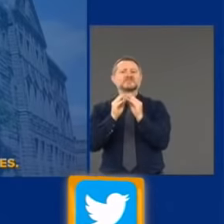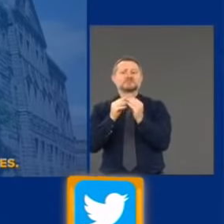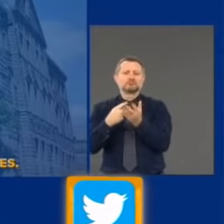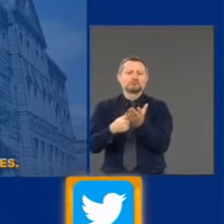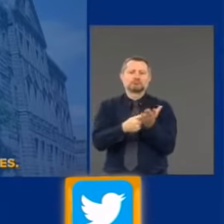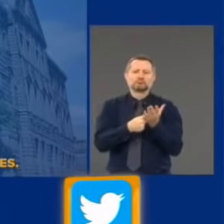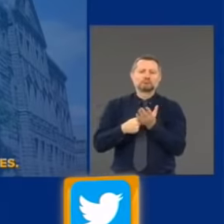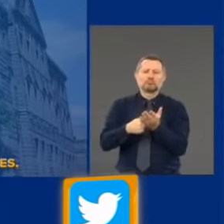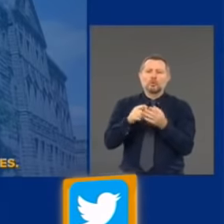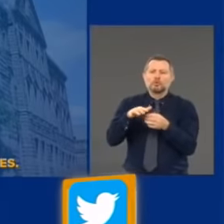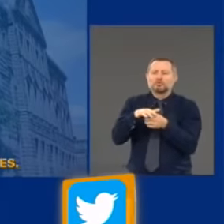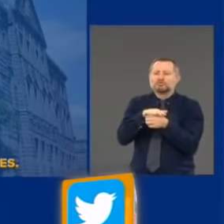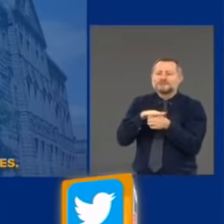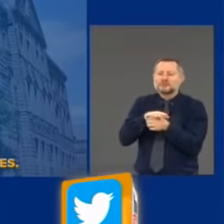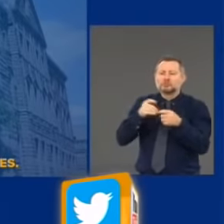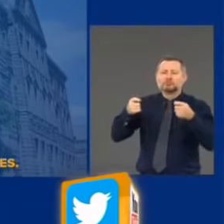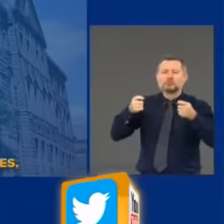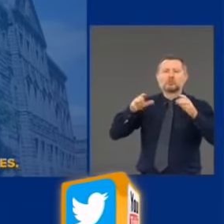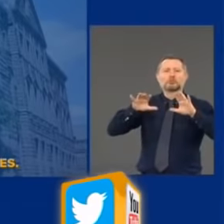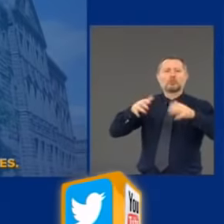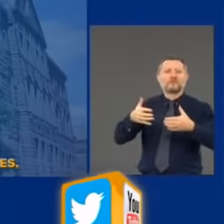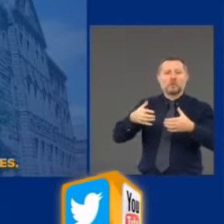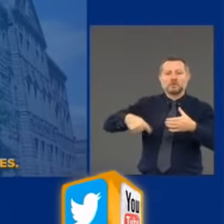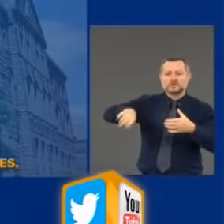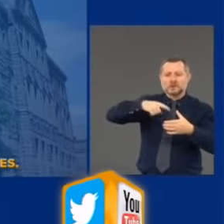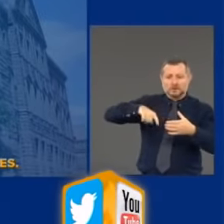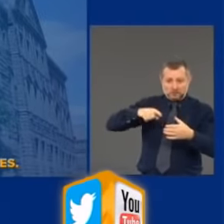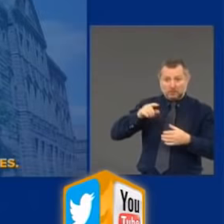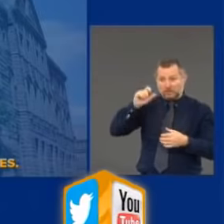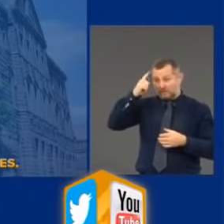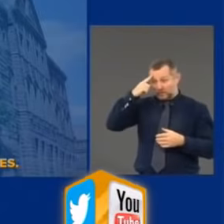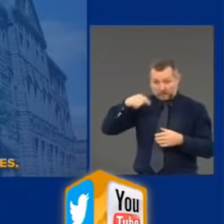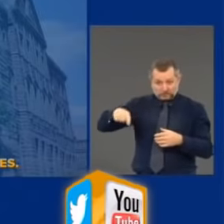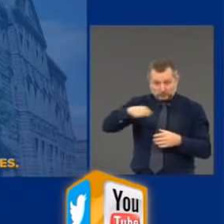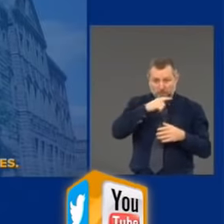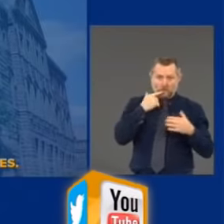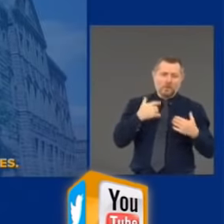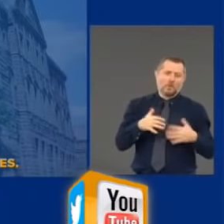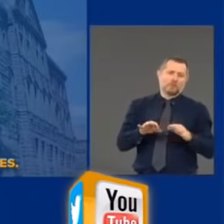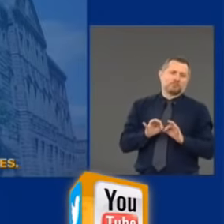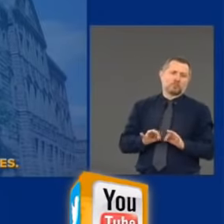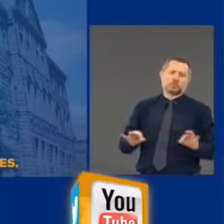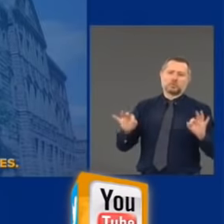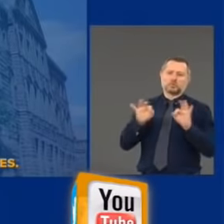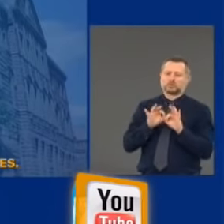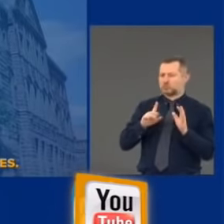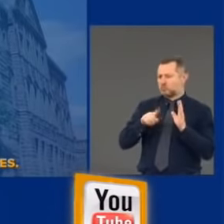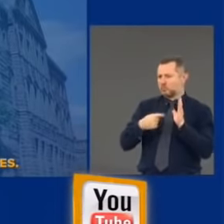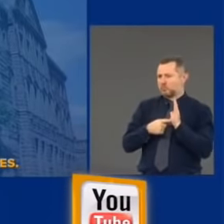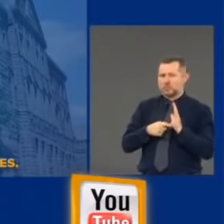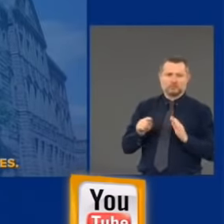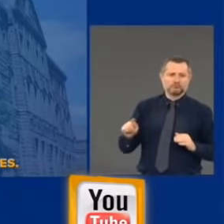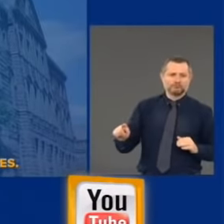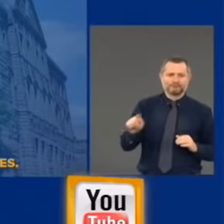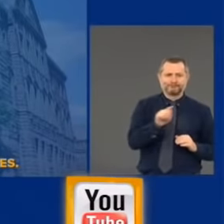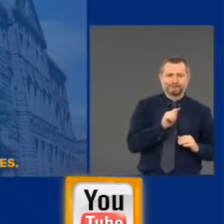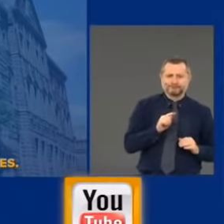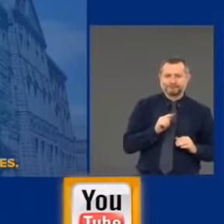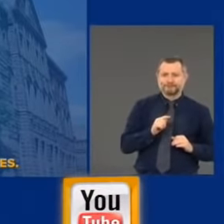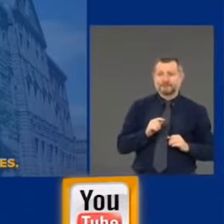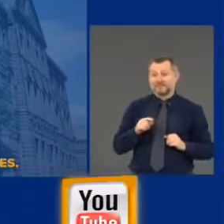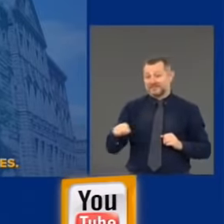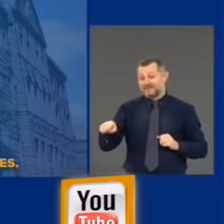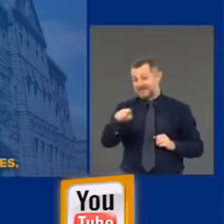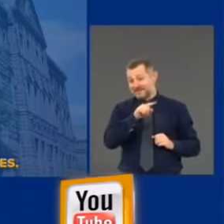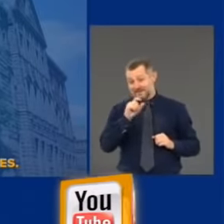groups. The local governments have a vital role here, and they have to do it. The local governments